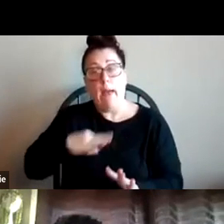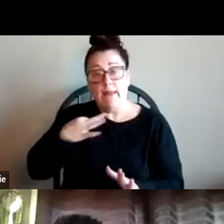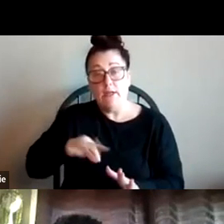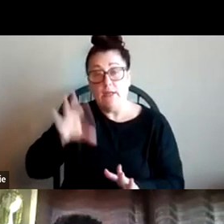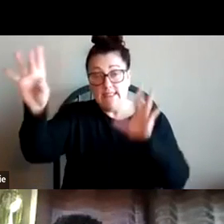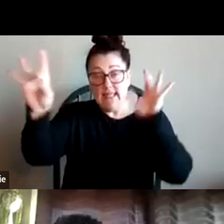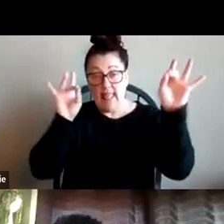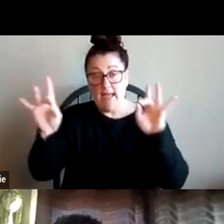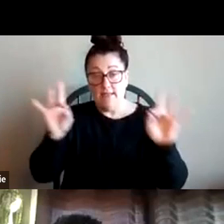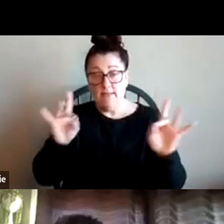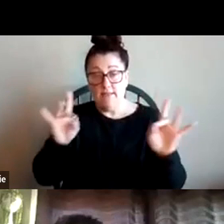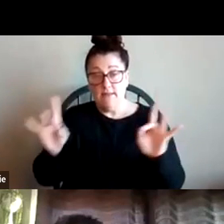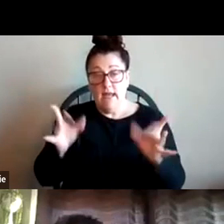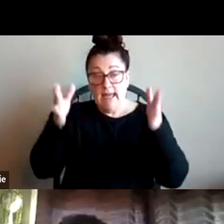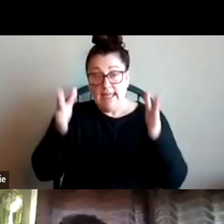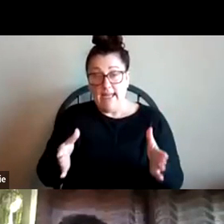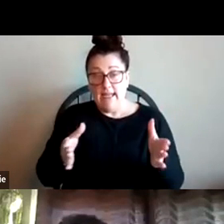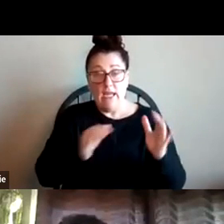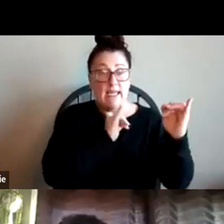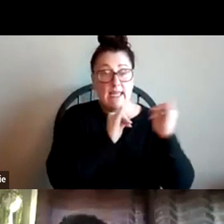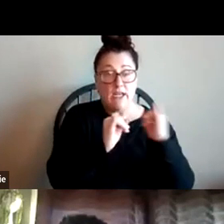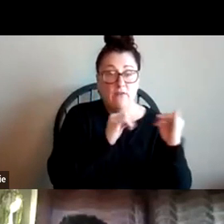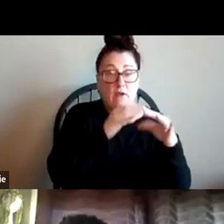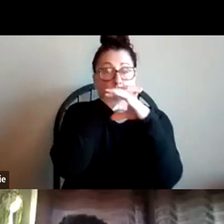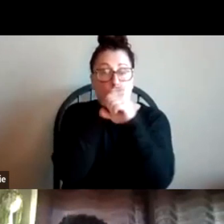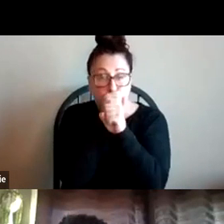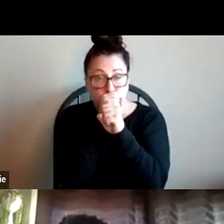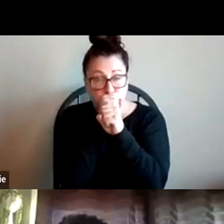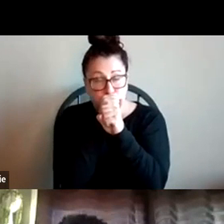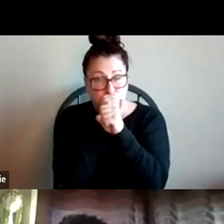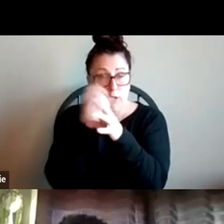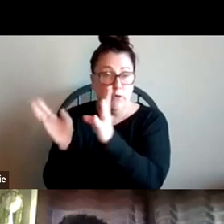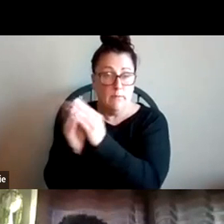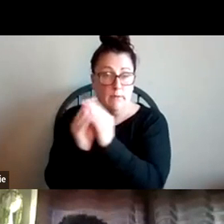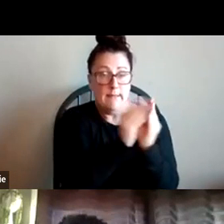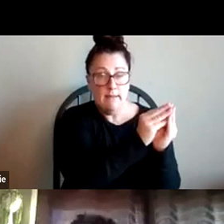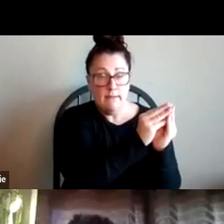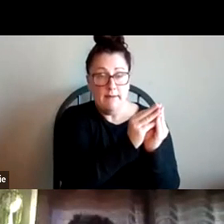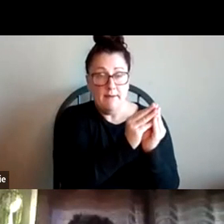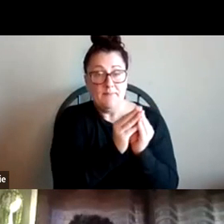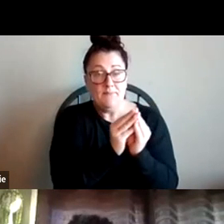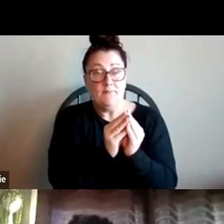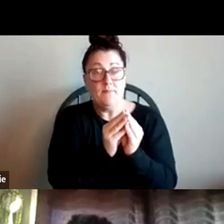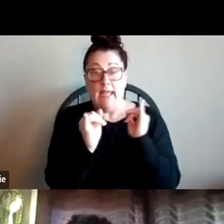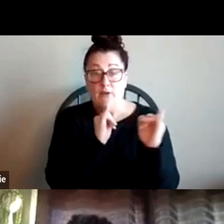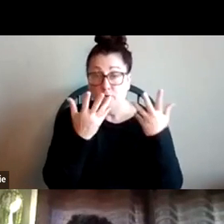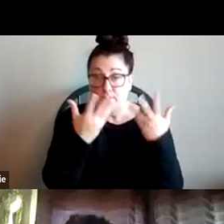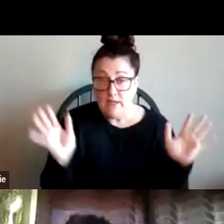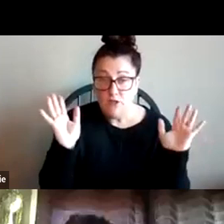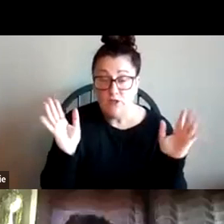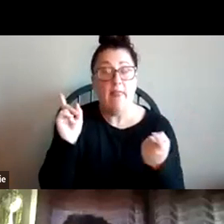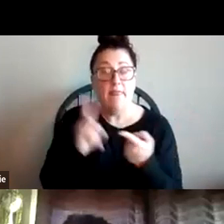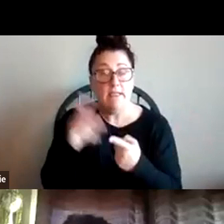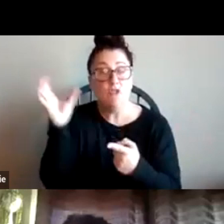select candidates to interview in confidential executive sessions. Following these interview rounds, the